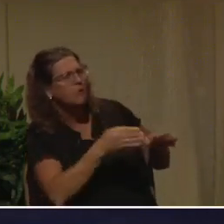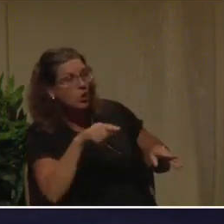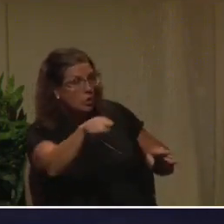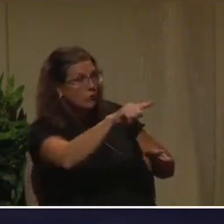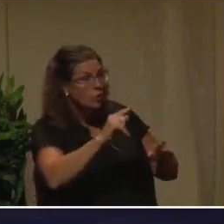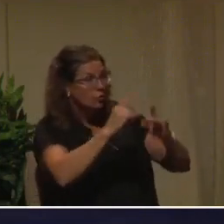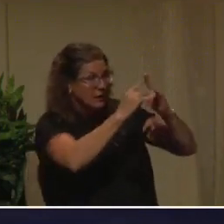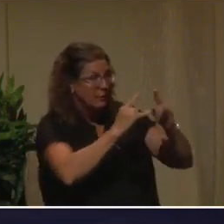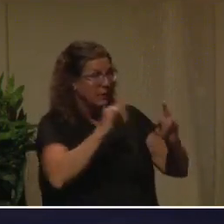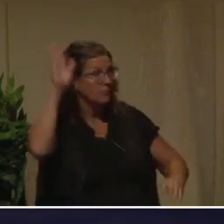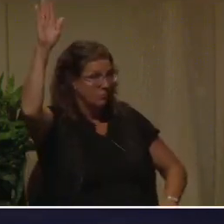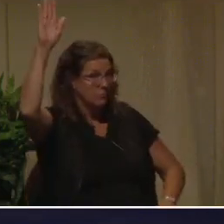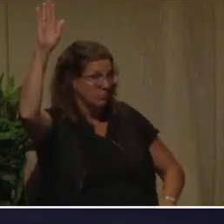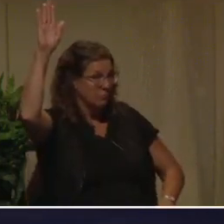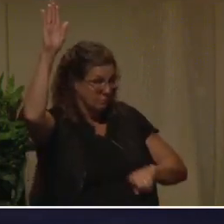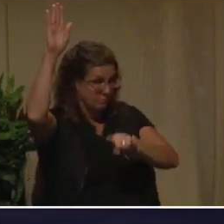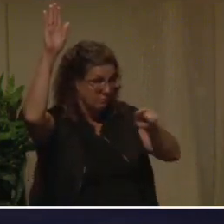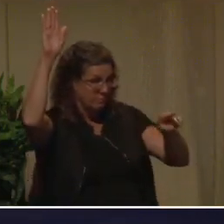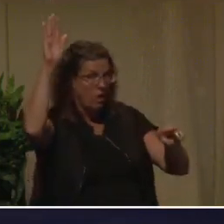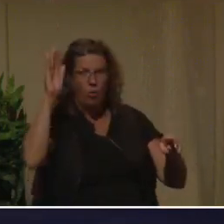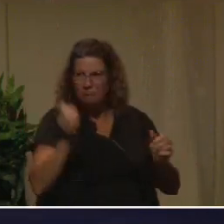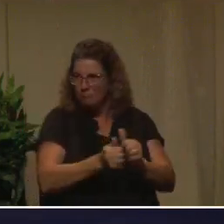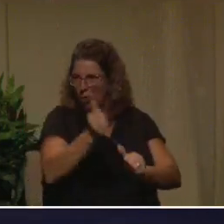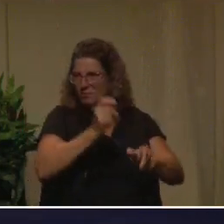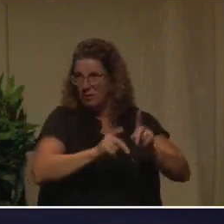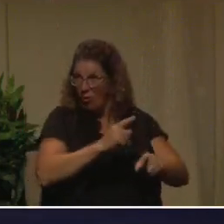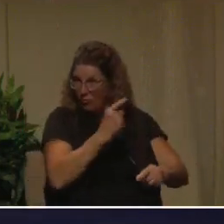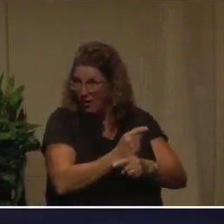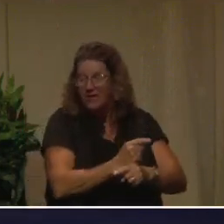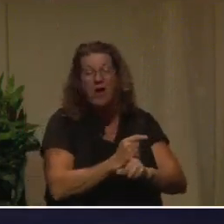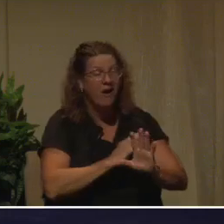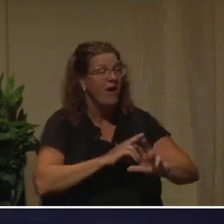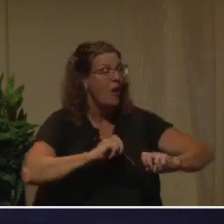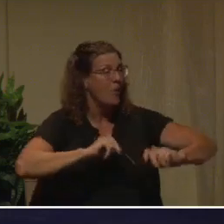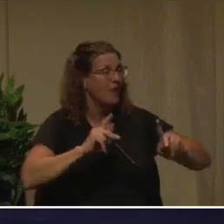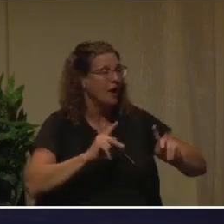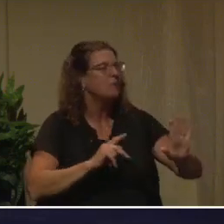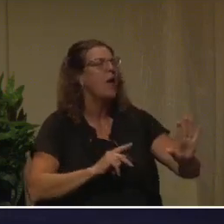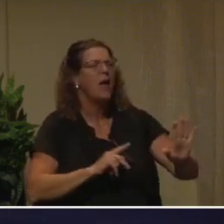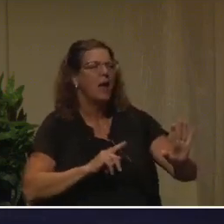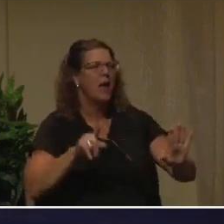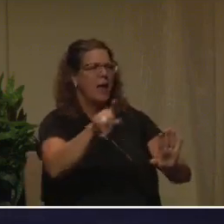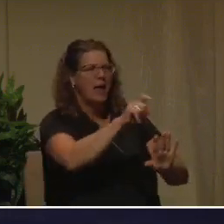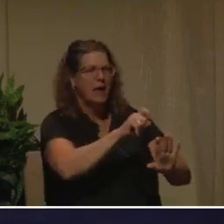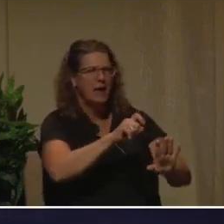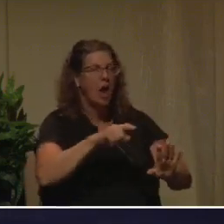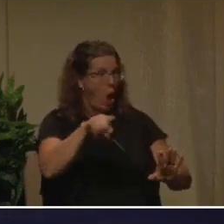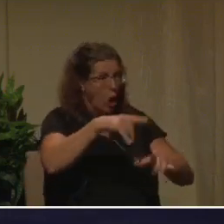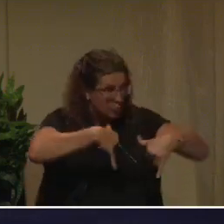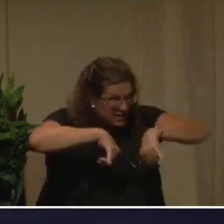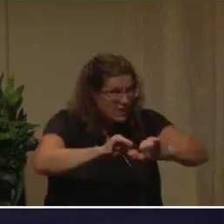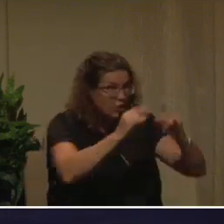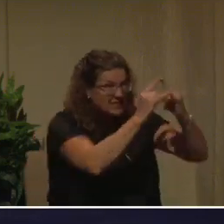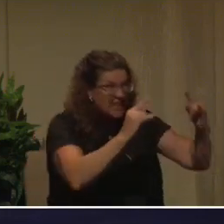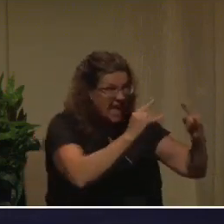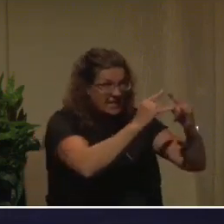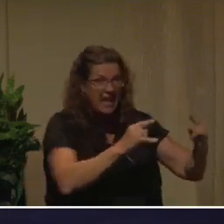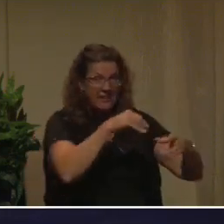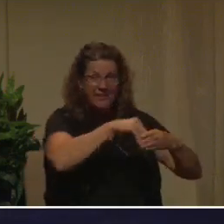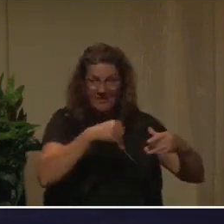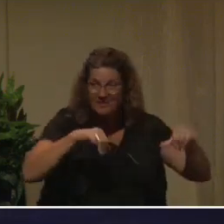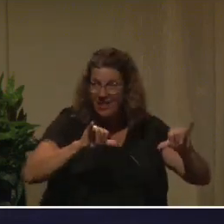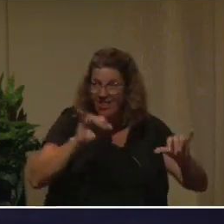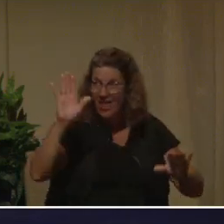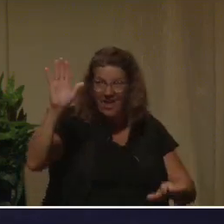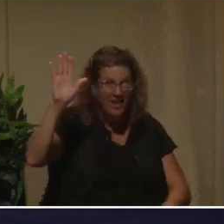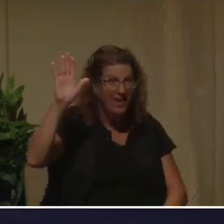hand. Okay, well, just about everybody, right? I'd like to ask, well, how many of you are still tenting? Raise your hand.